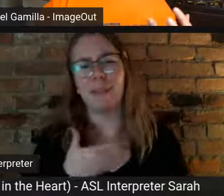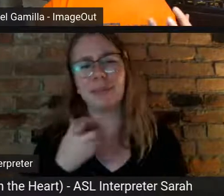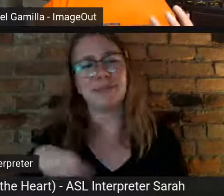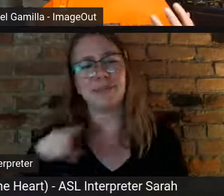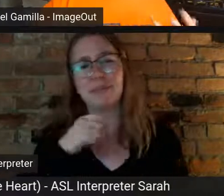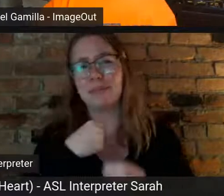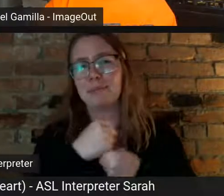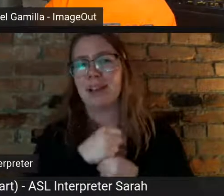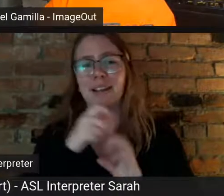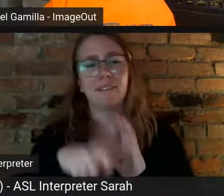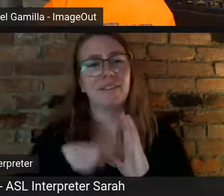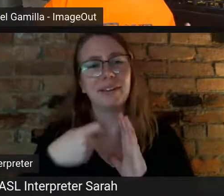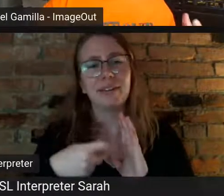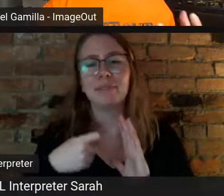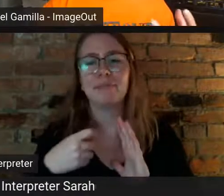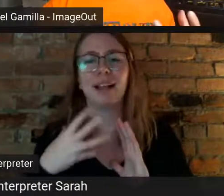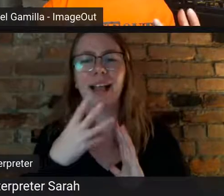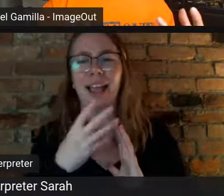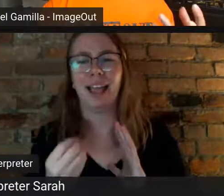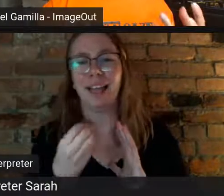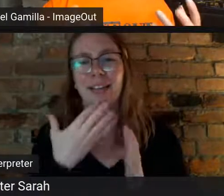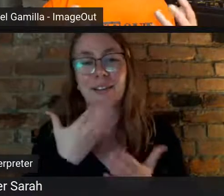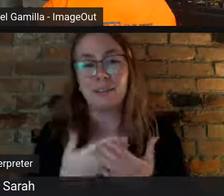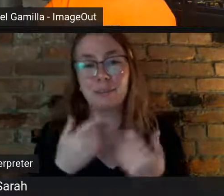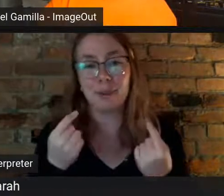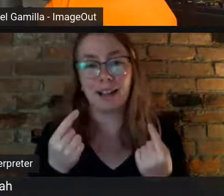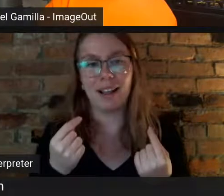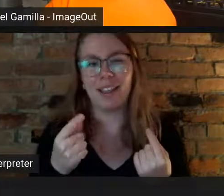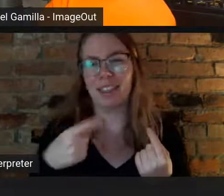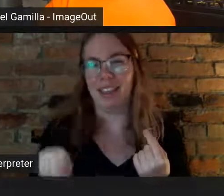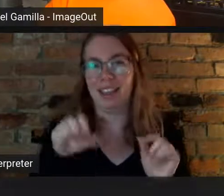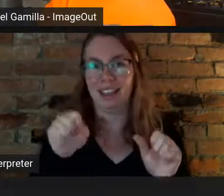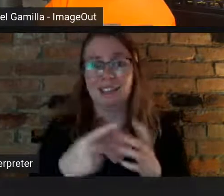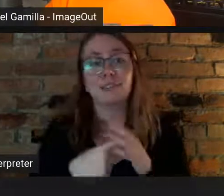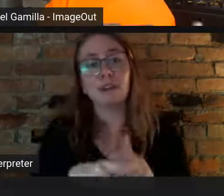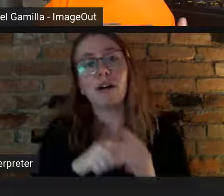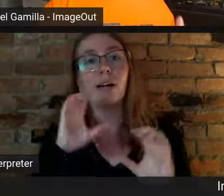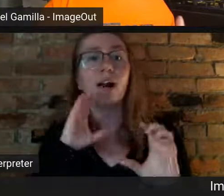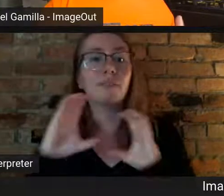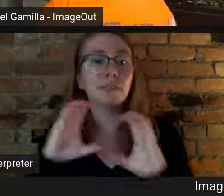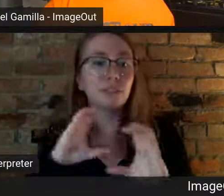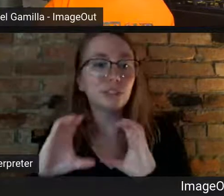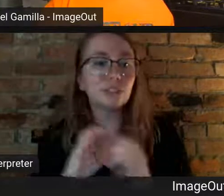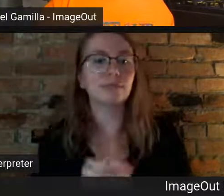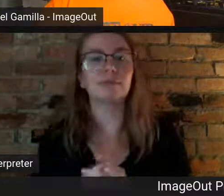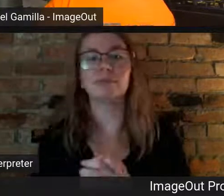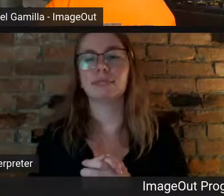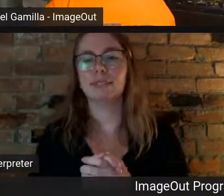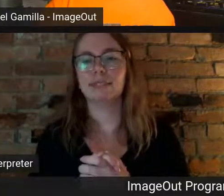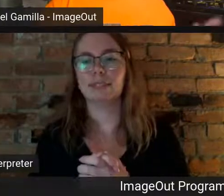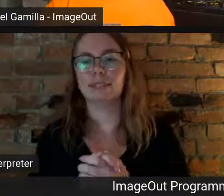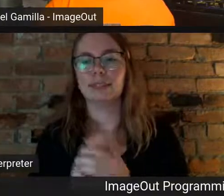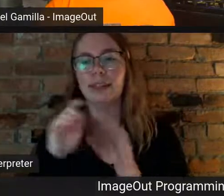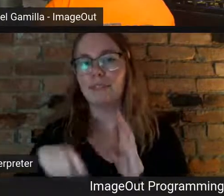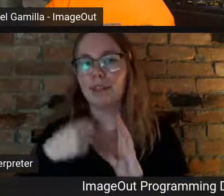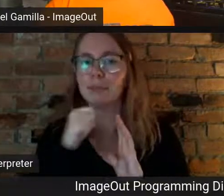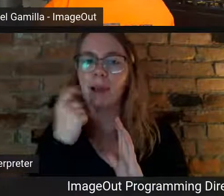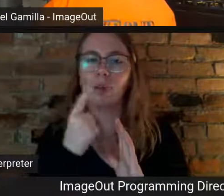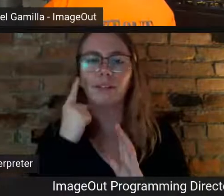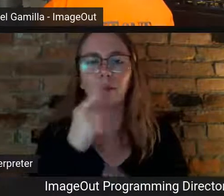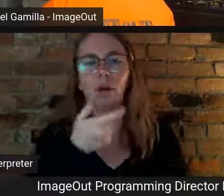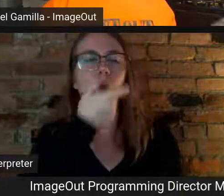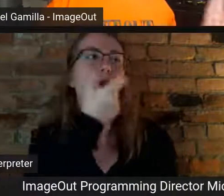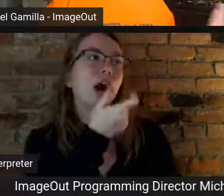And the good thing about that is they could start conversations. So they're not just films that you watch